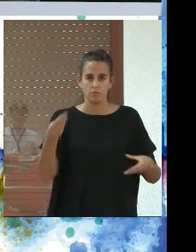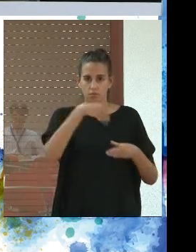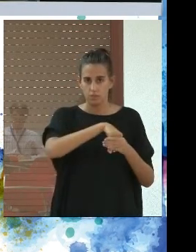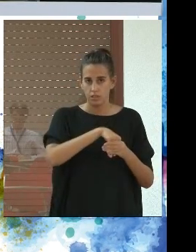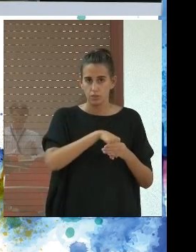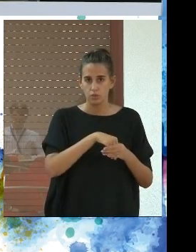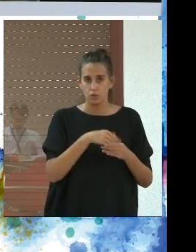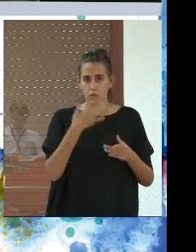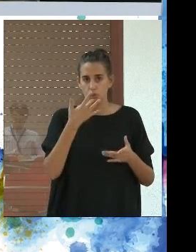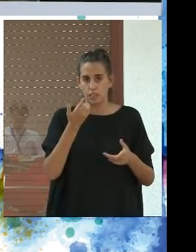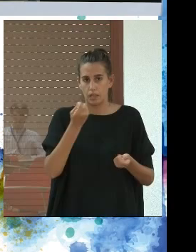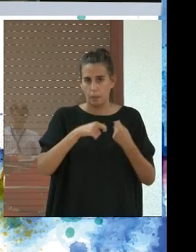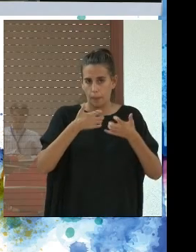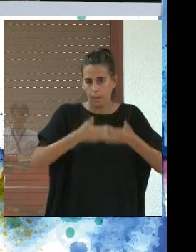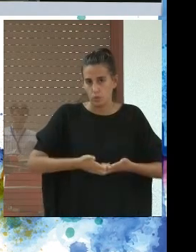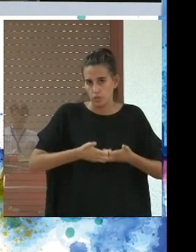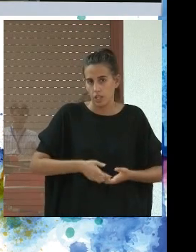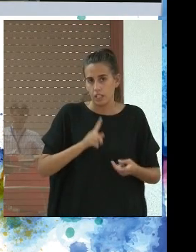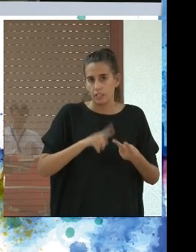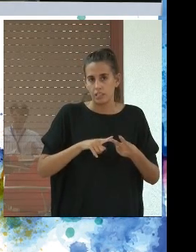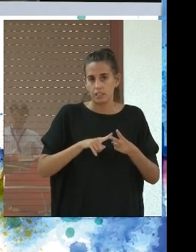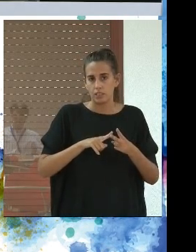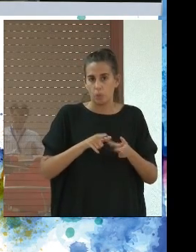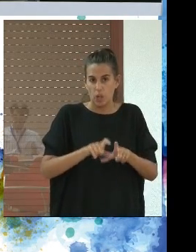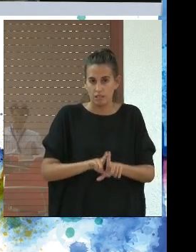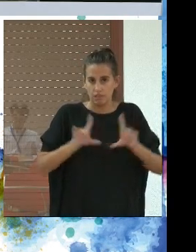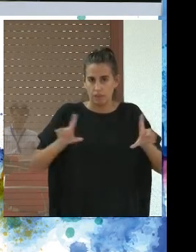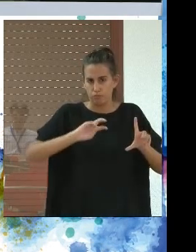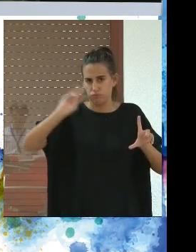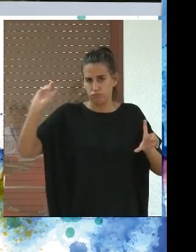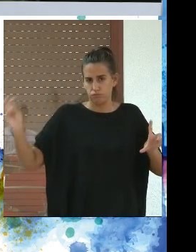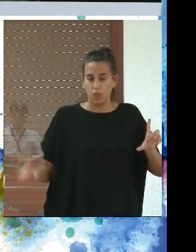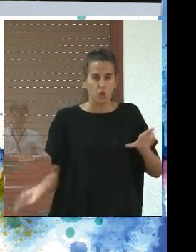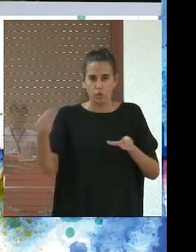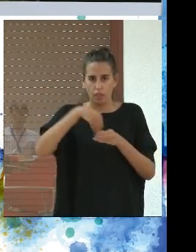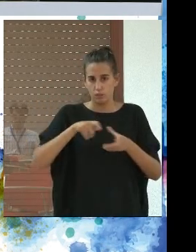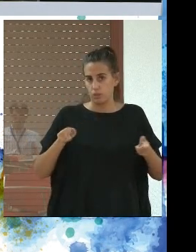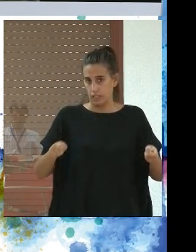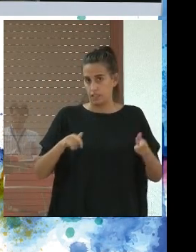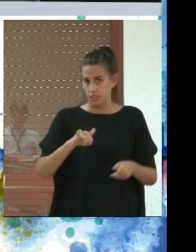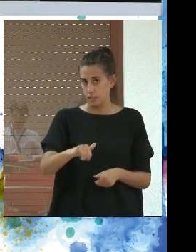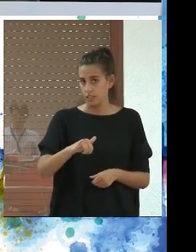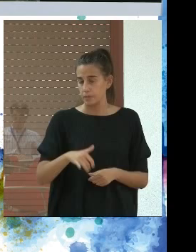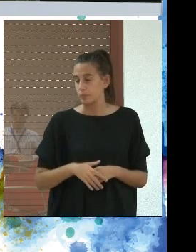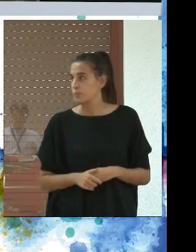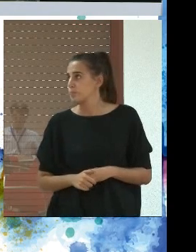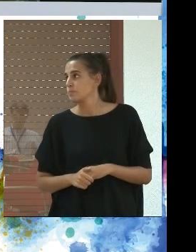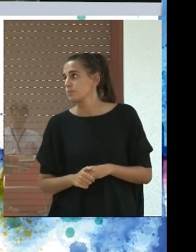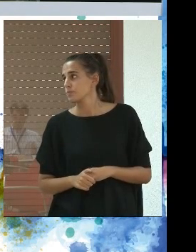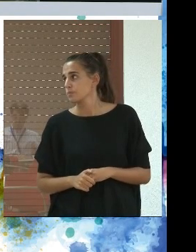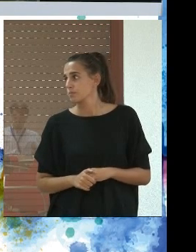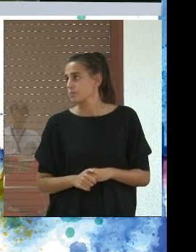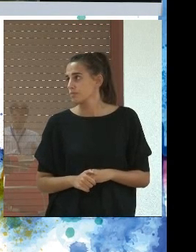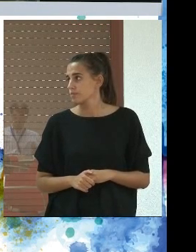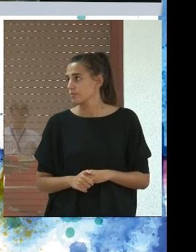Some wheelchair has some sensors and computers. Sometimes they are industrial computers and